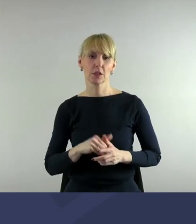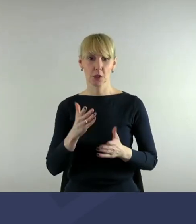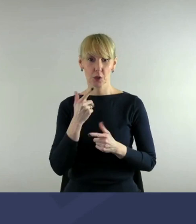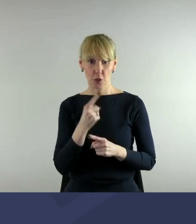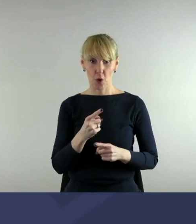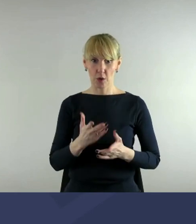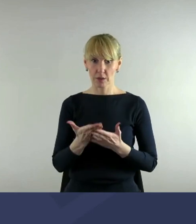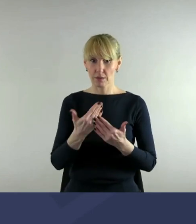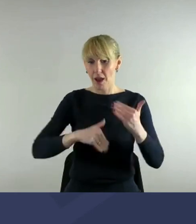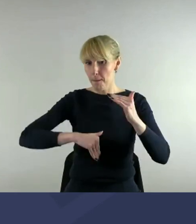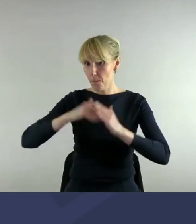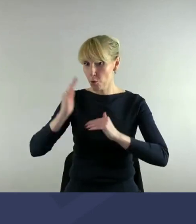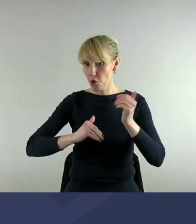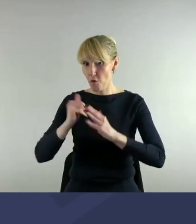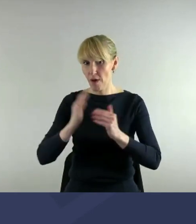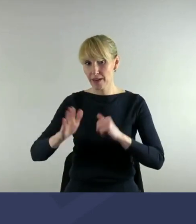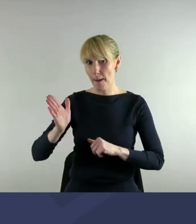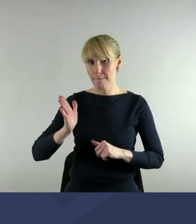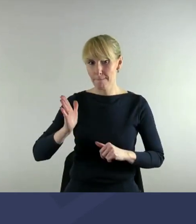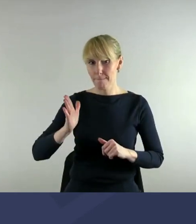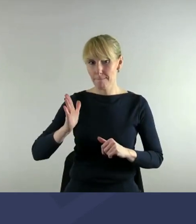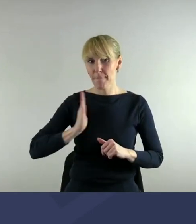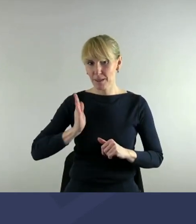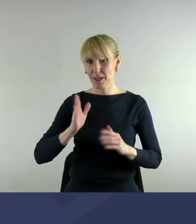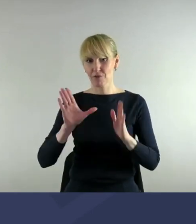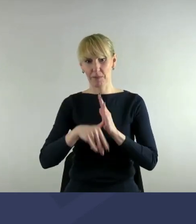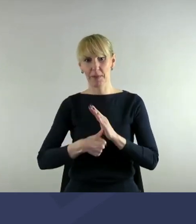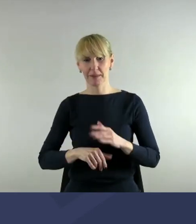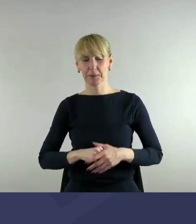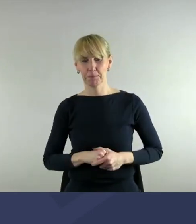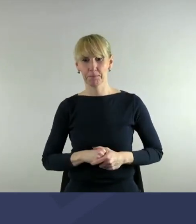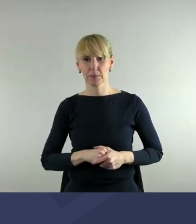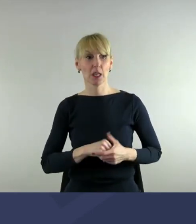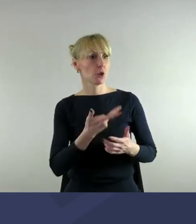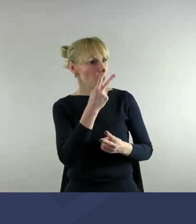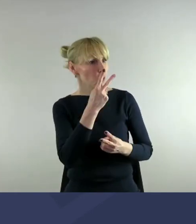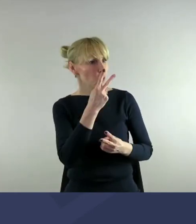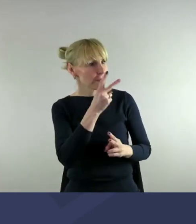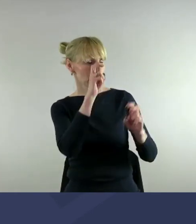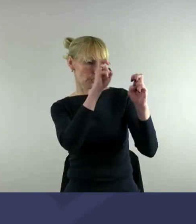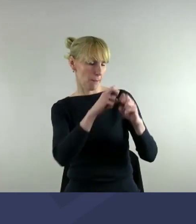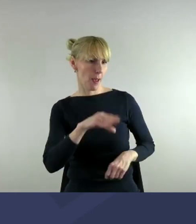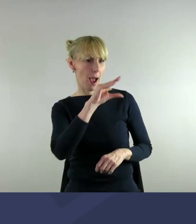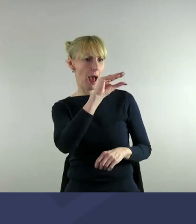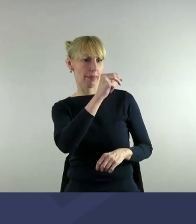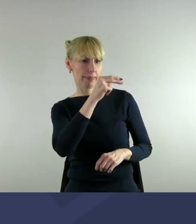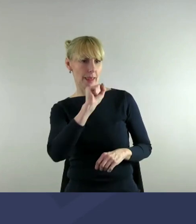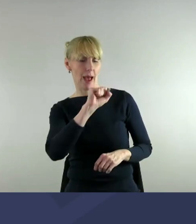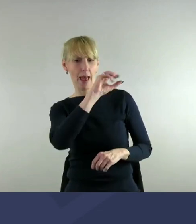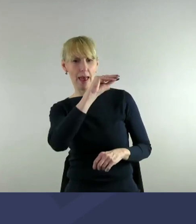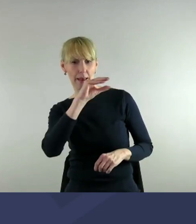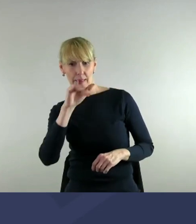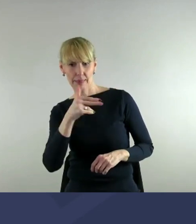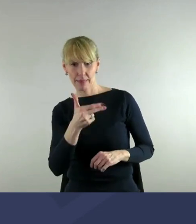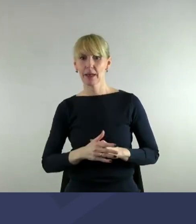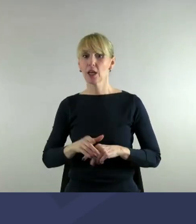have seen that this social capital is also important to build safe cities and municipalities. And I think that